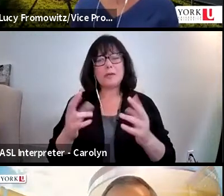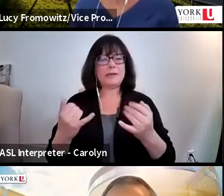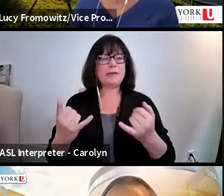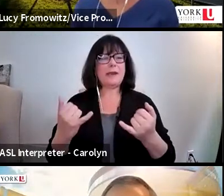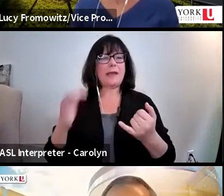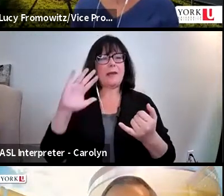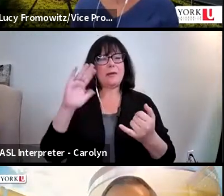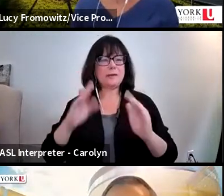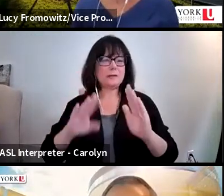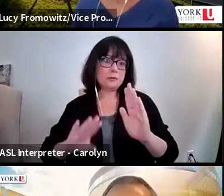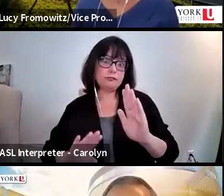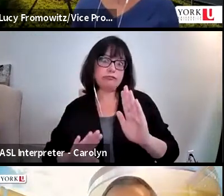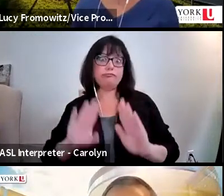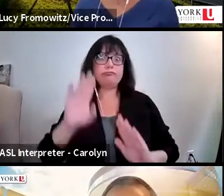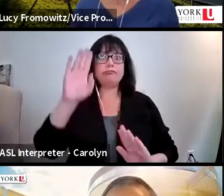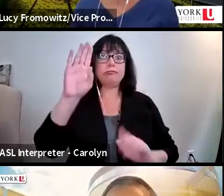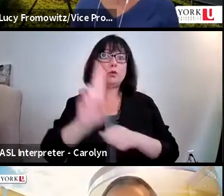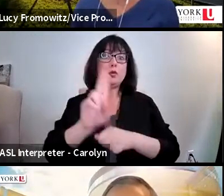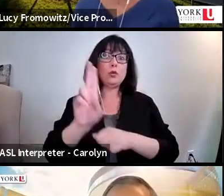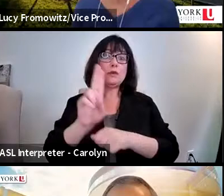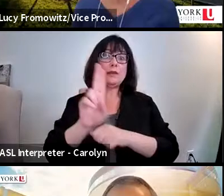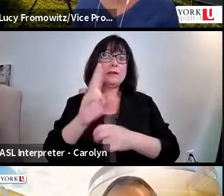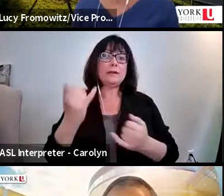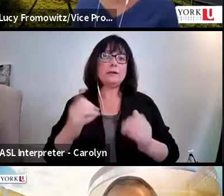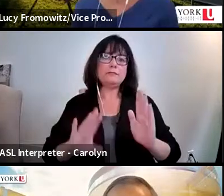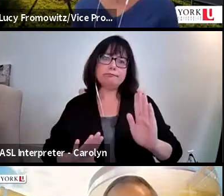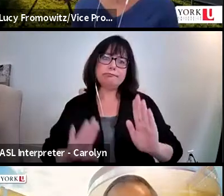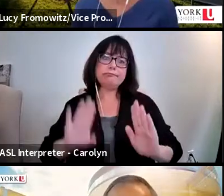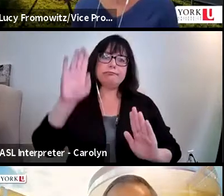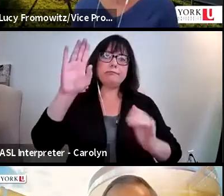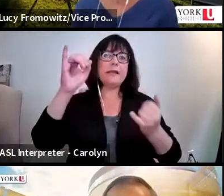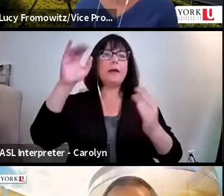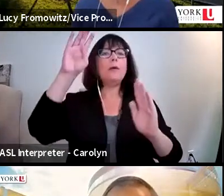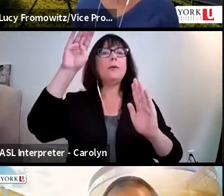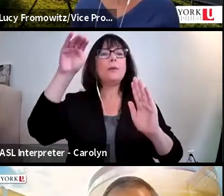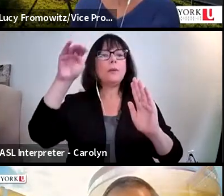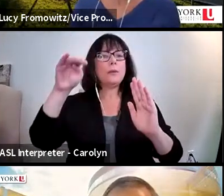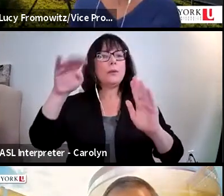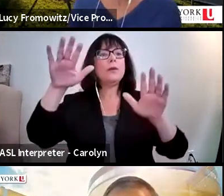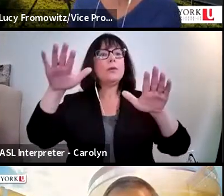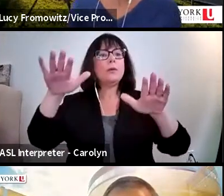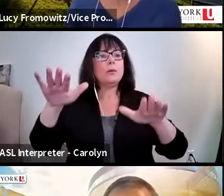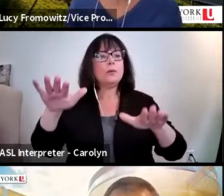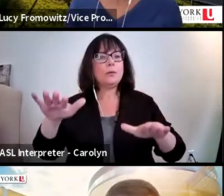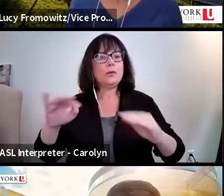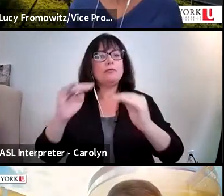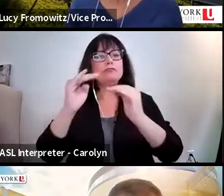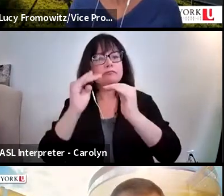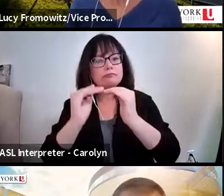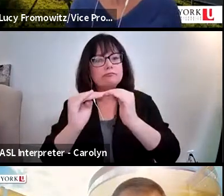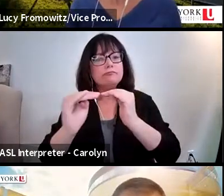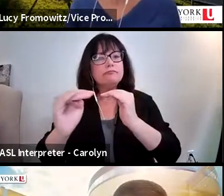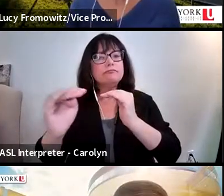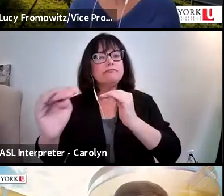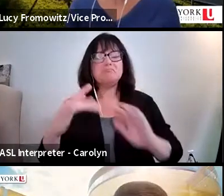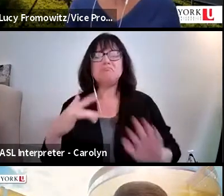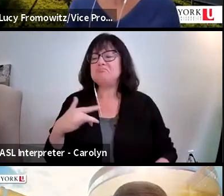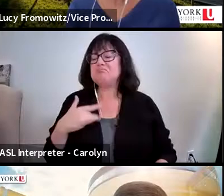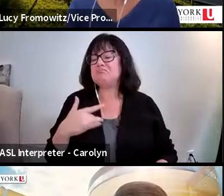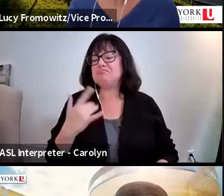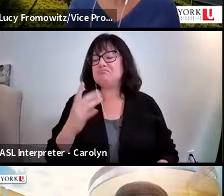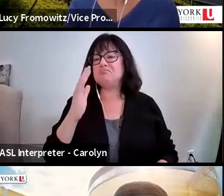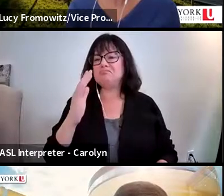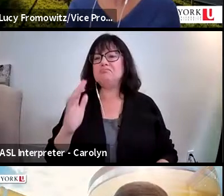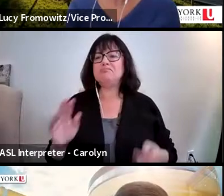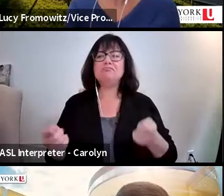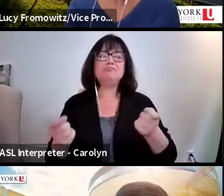peak usage time, and we've done it quite smoothly. And so I'm hoping that we are well equipped now to have eClass